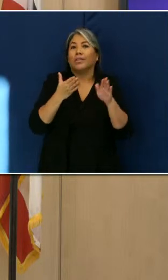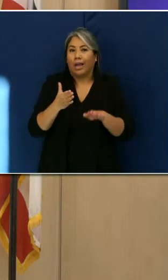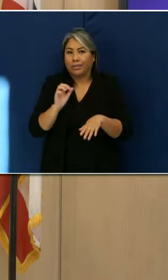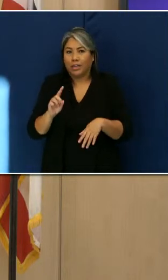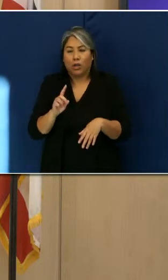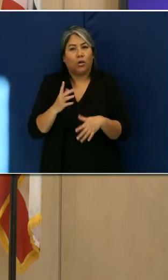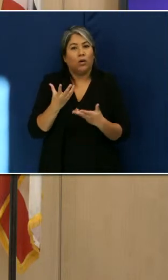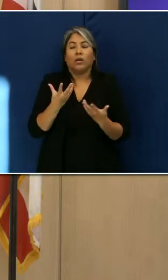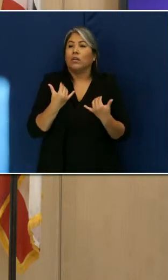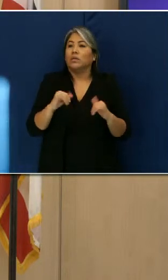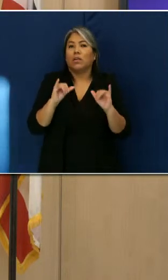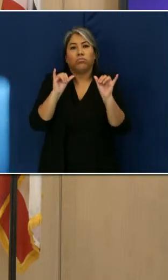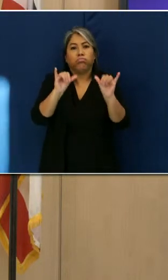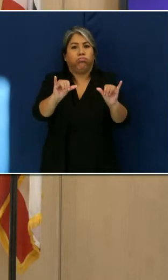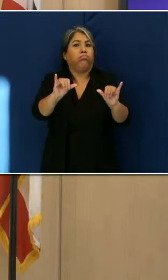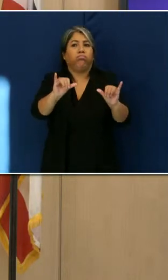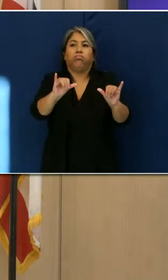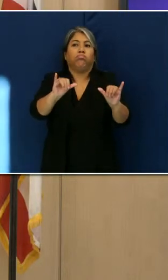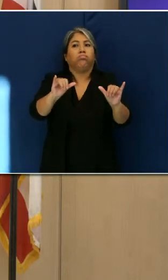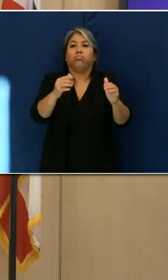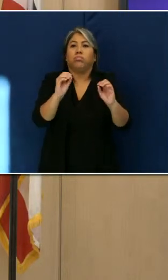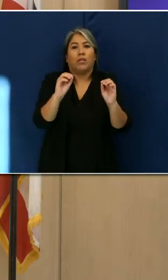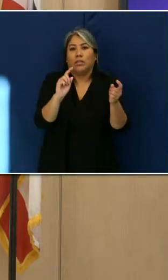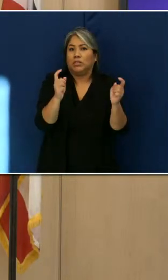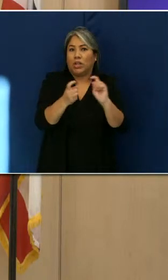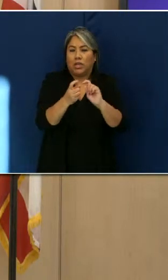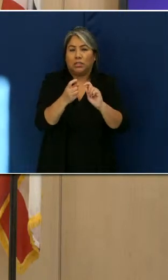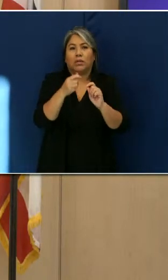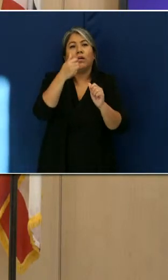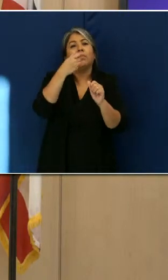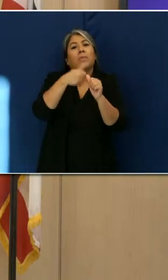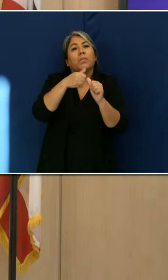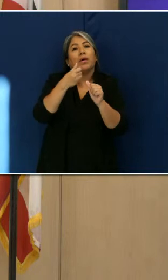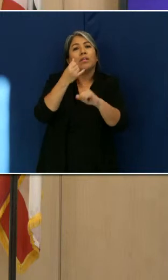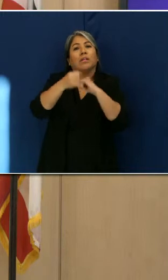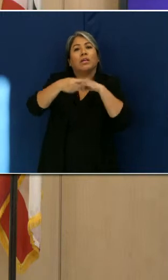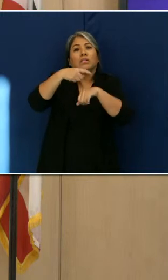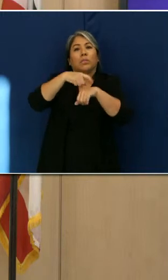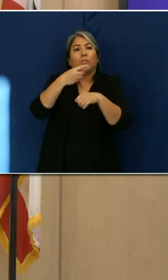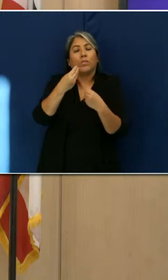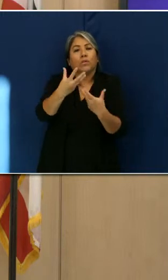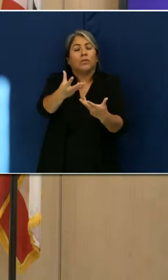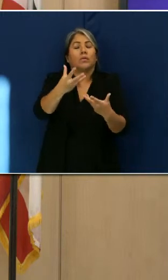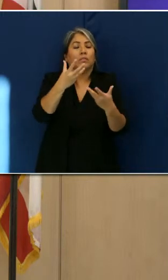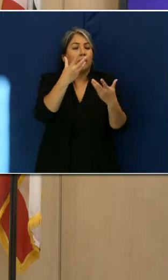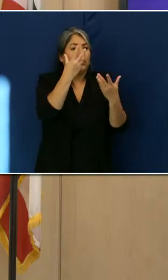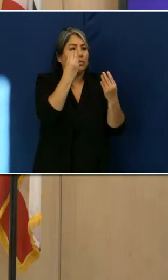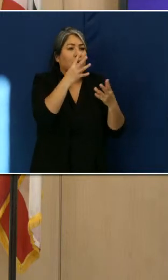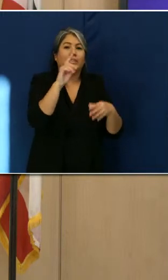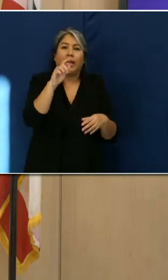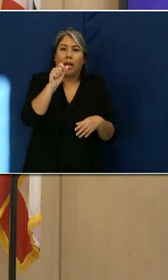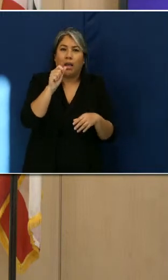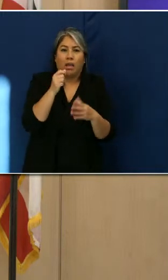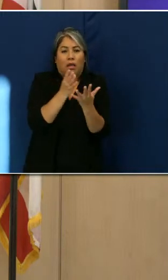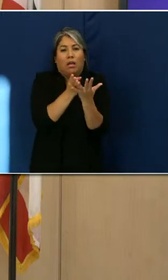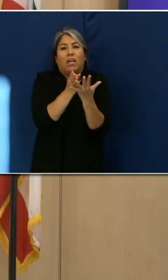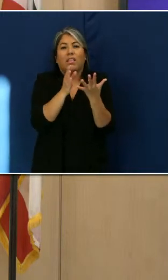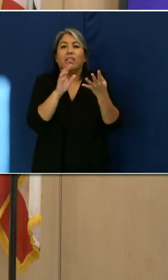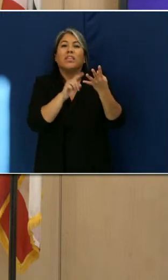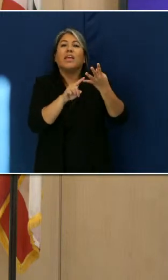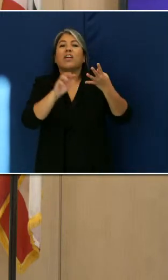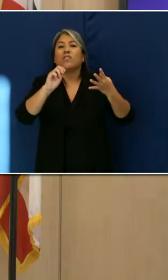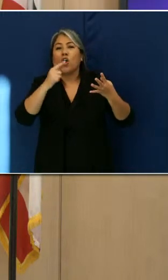hasn't changed since the last time that we showed data through the end of August. And I recently looked at this